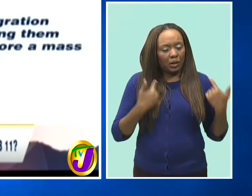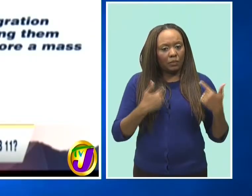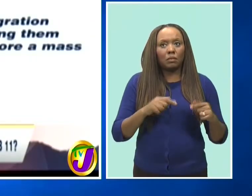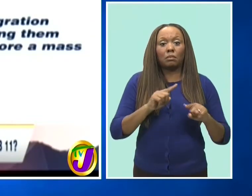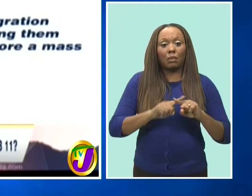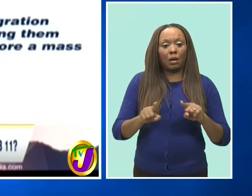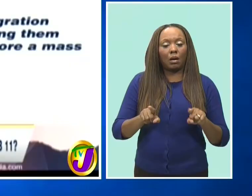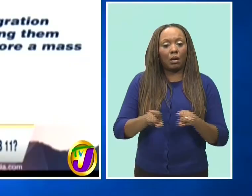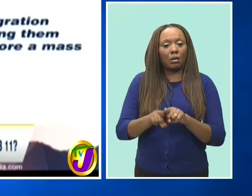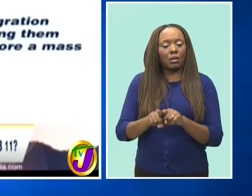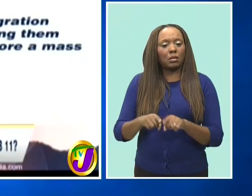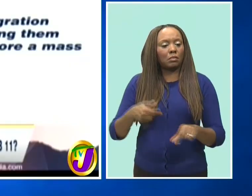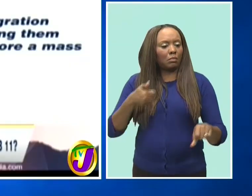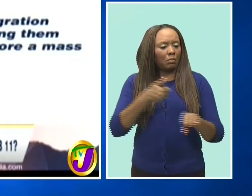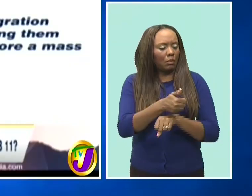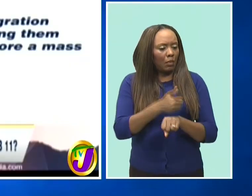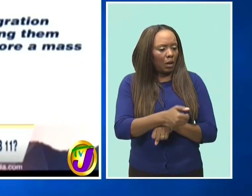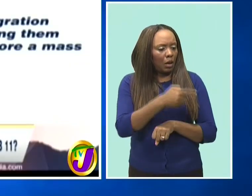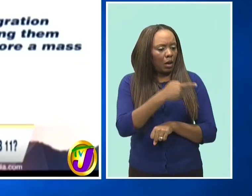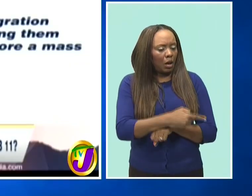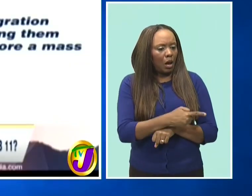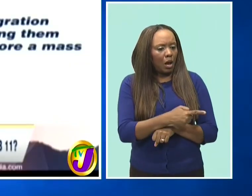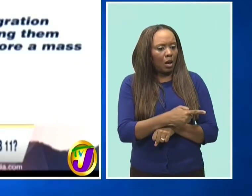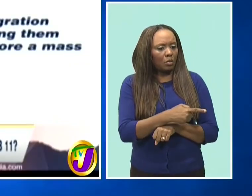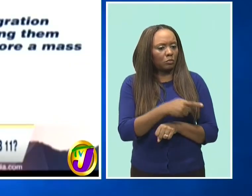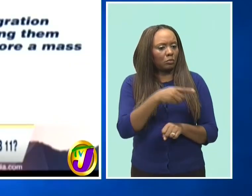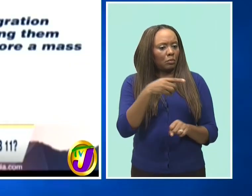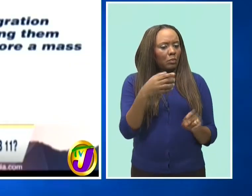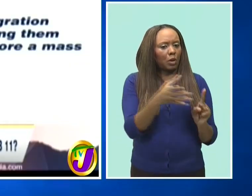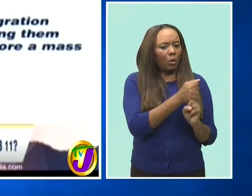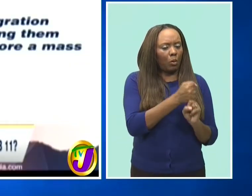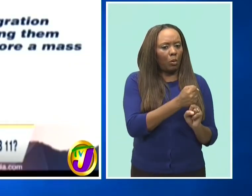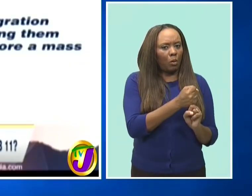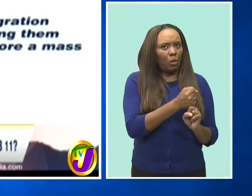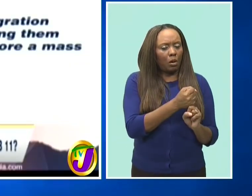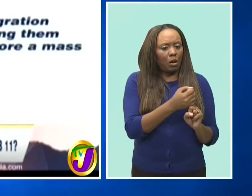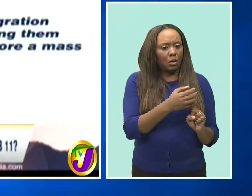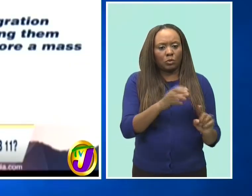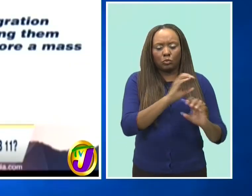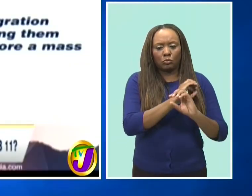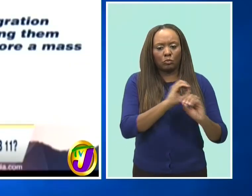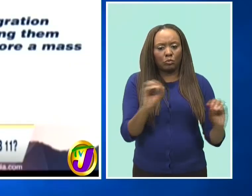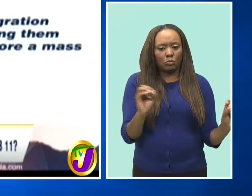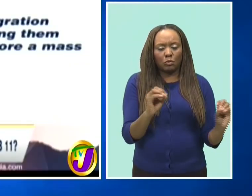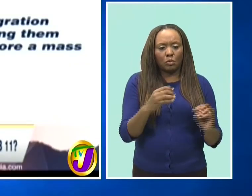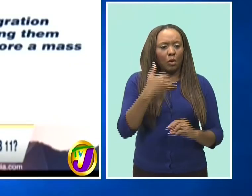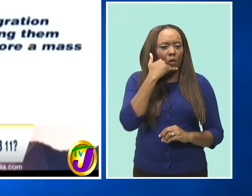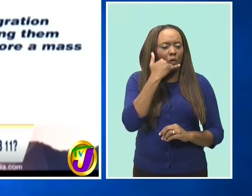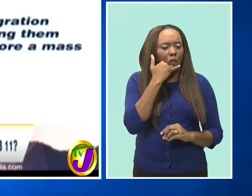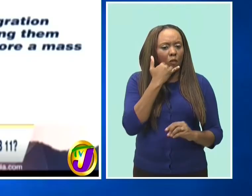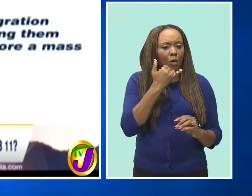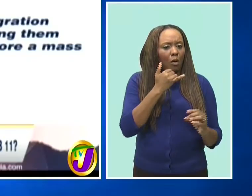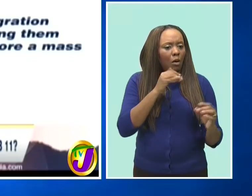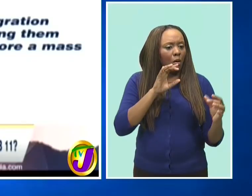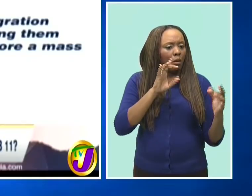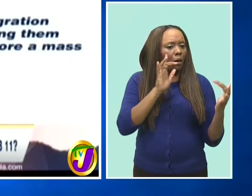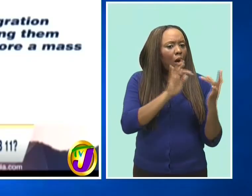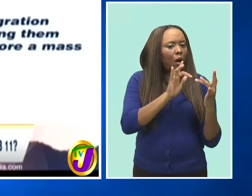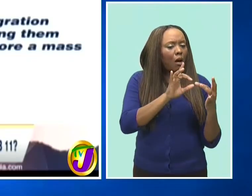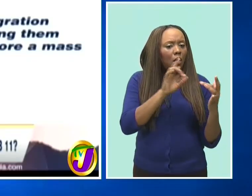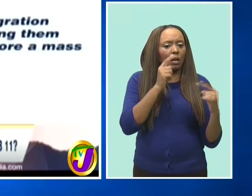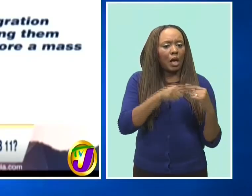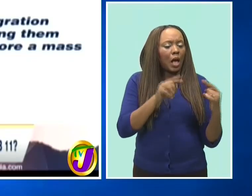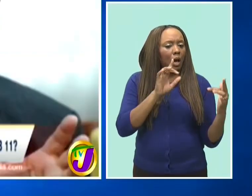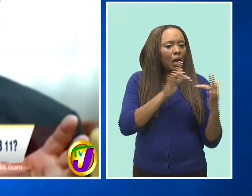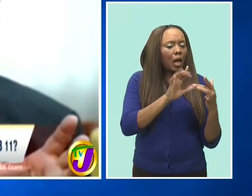also accused of holding detainees incommunicado. A lack of mobile signal is preventing them from contacting lawyers and